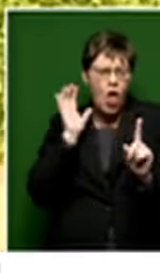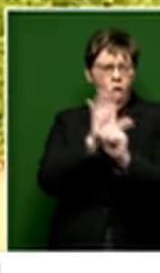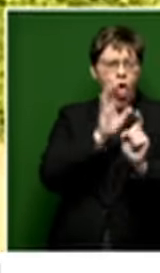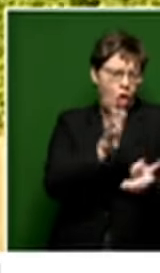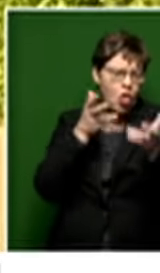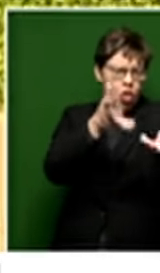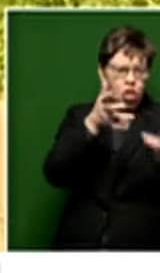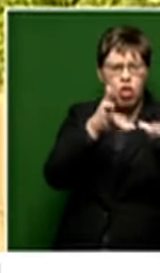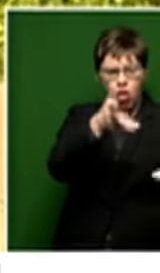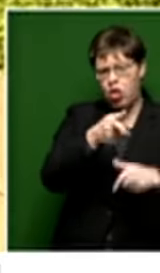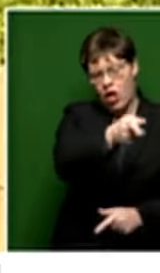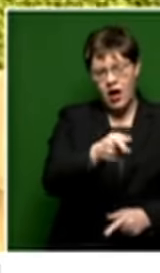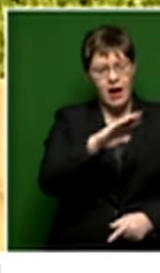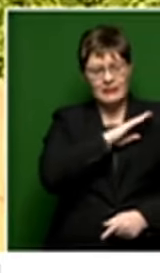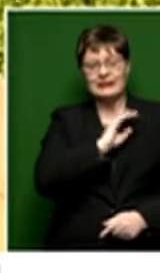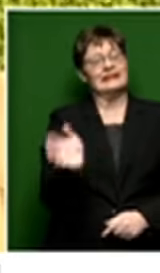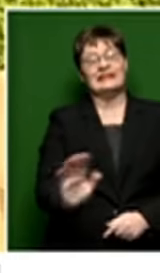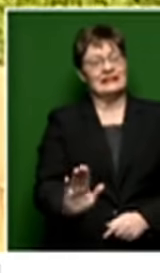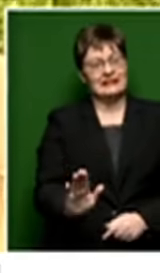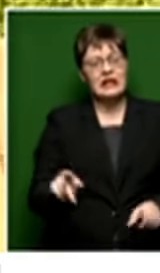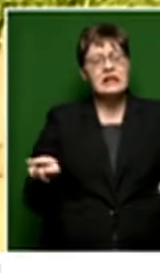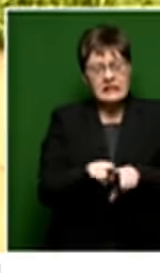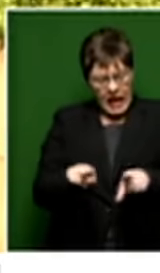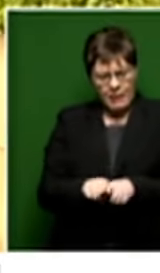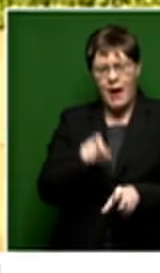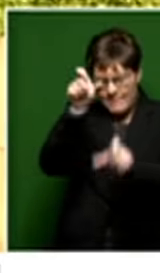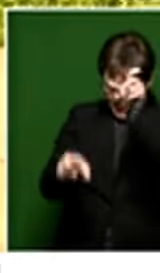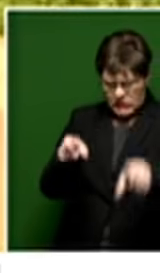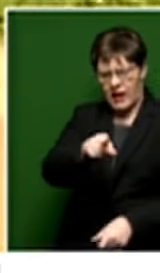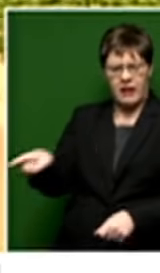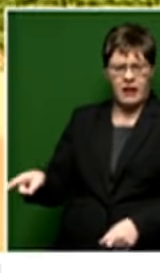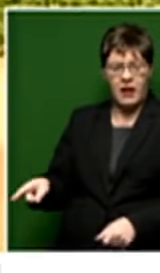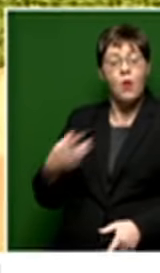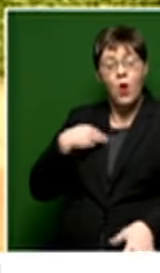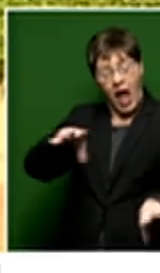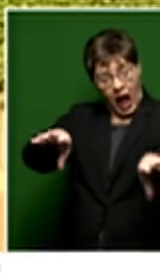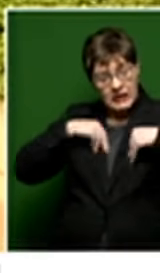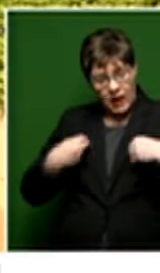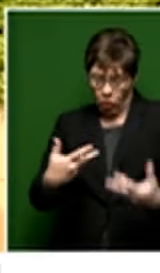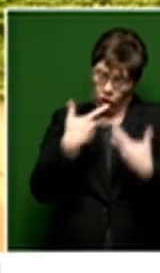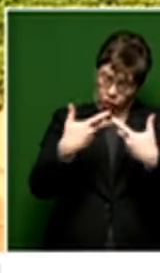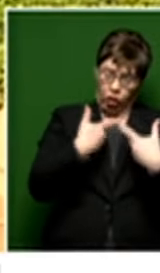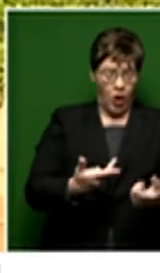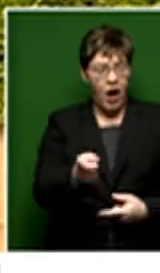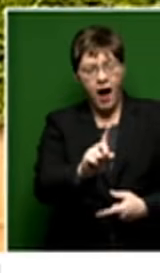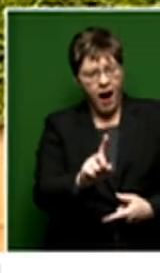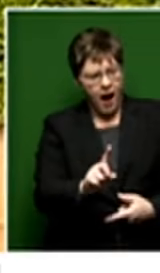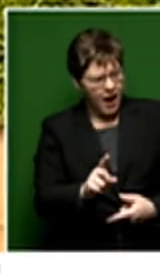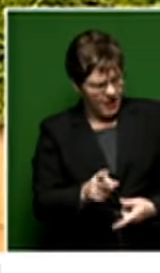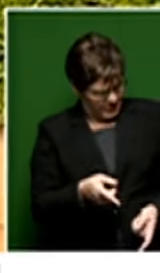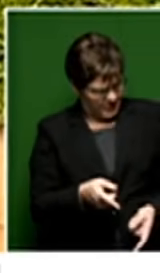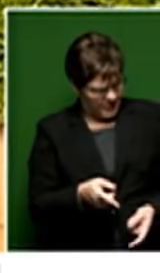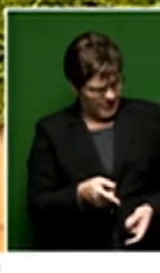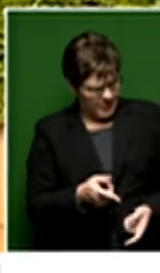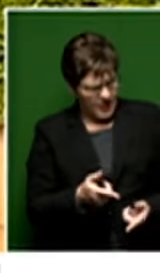our members when they are on the street. There are people, even them, but we won't tolerate any ill-discipline within